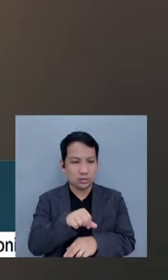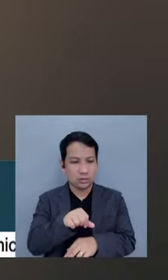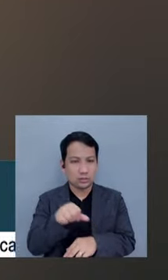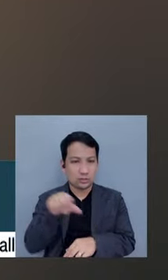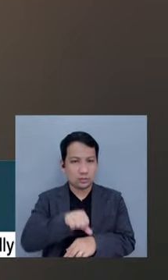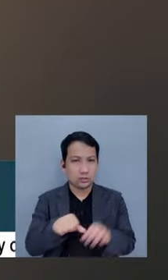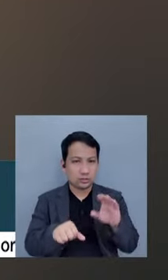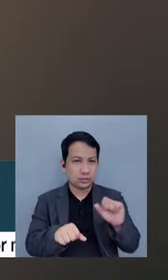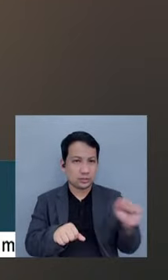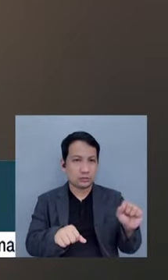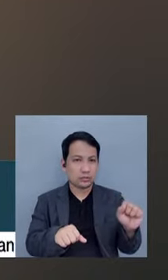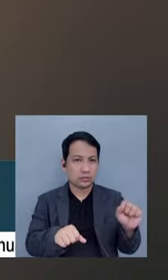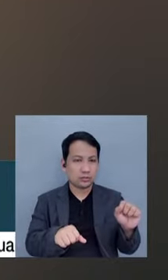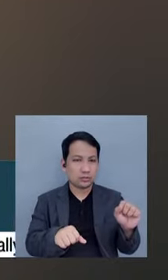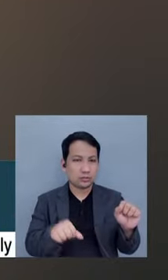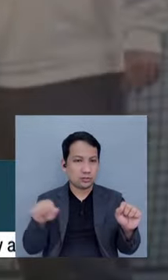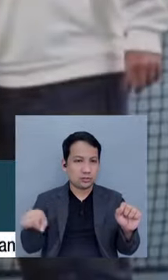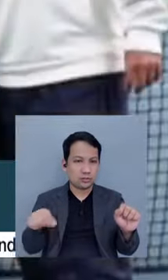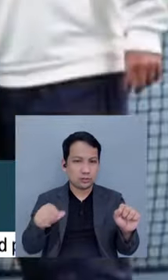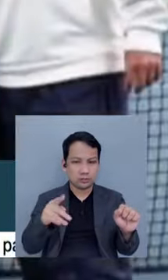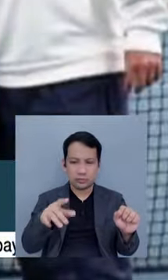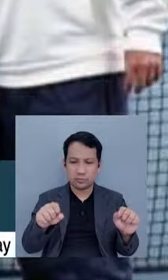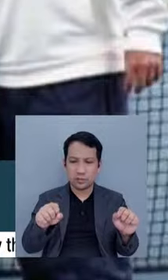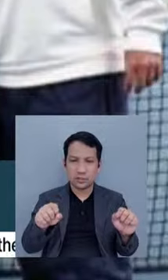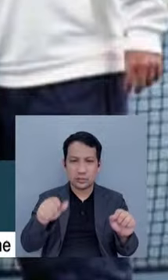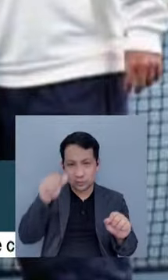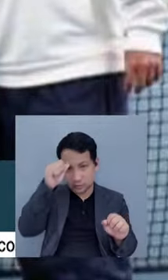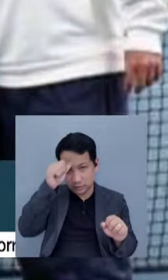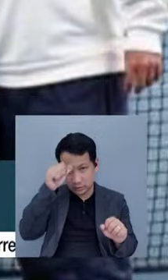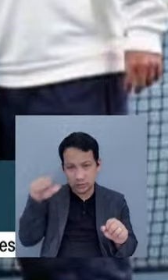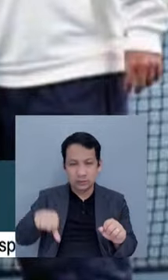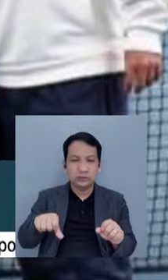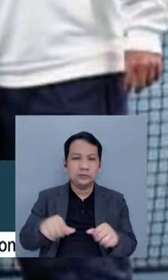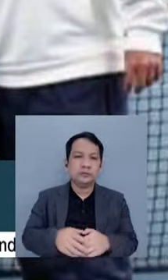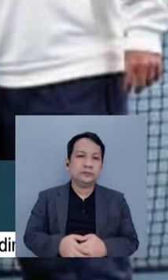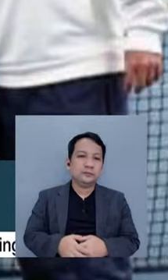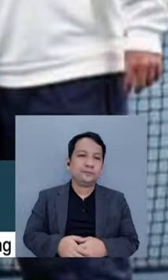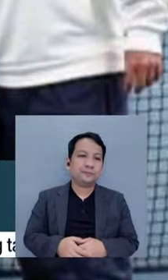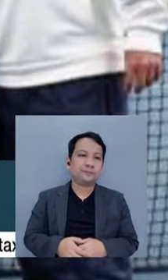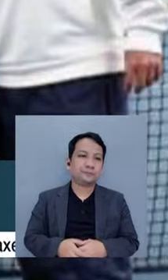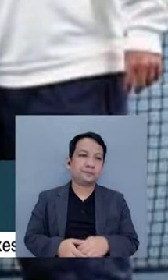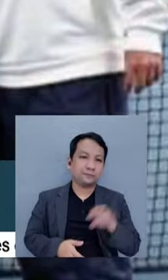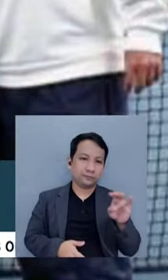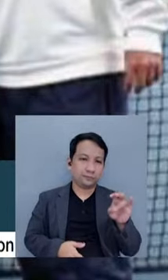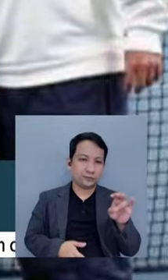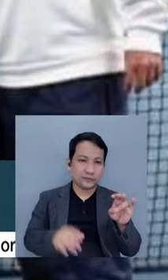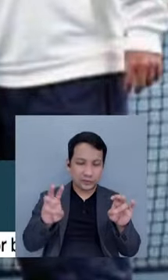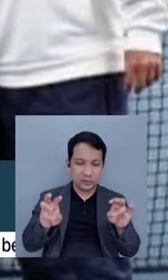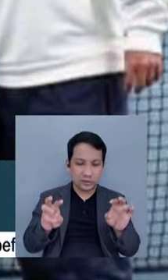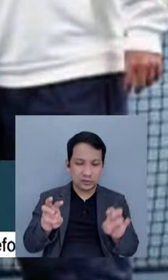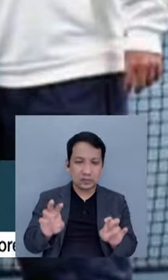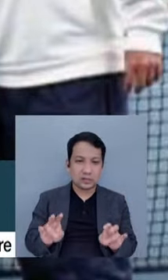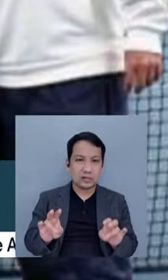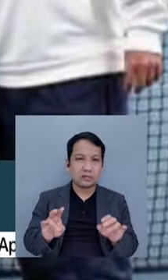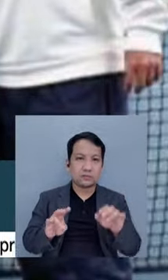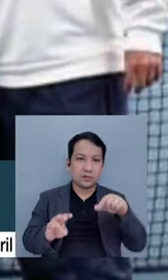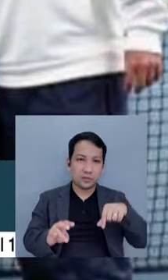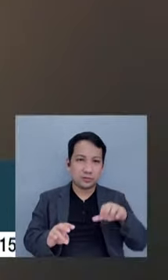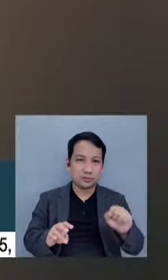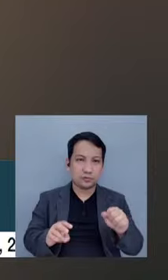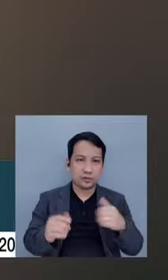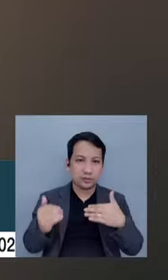and her partner Sombari of India in 3 sets, 5-7, 6-2, 10-6. In the quarterfinals, they easily